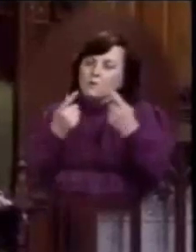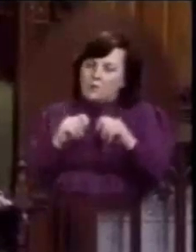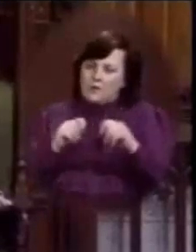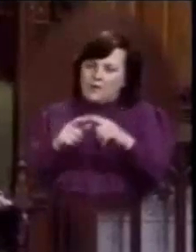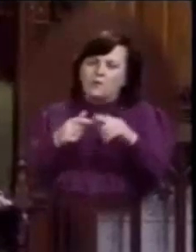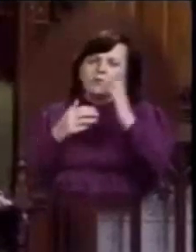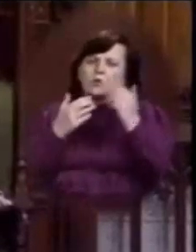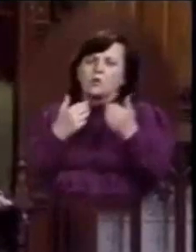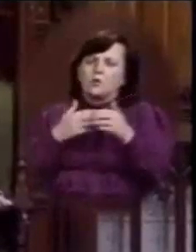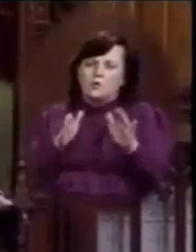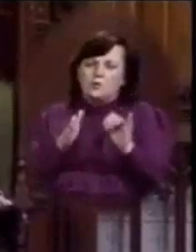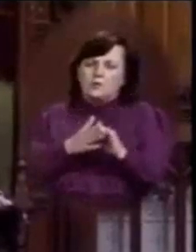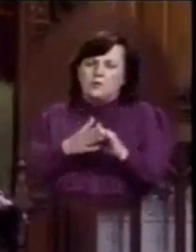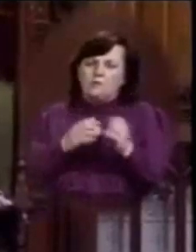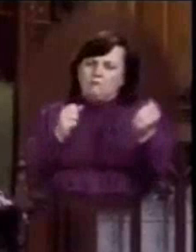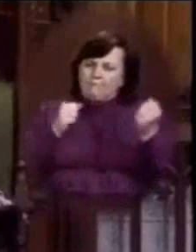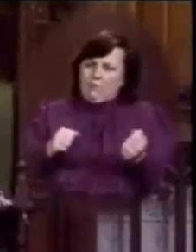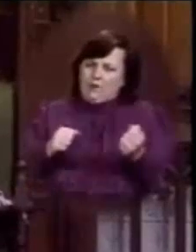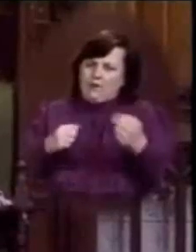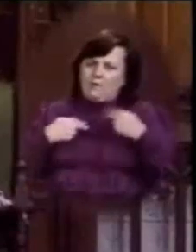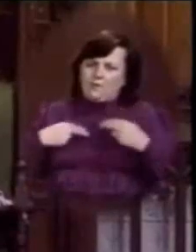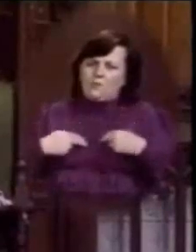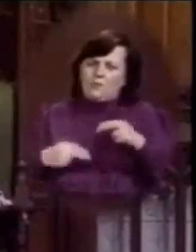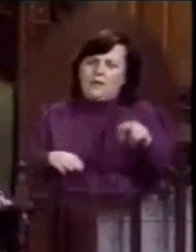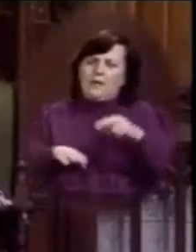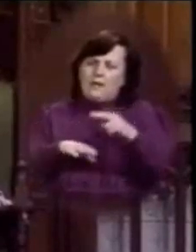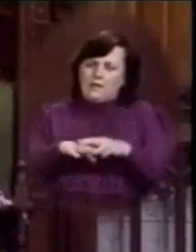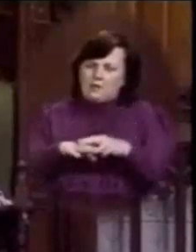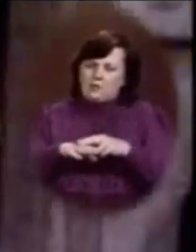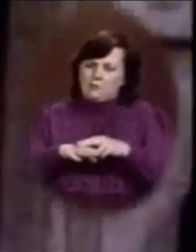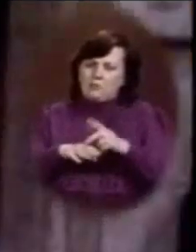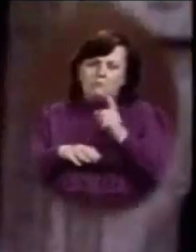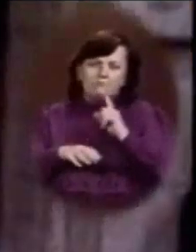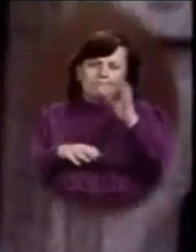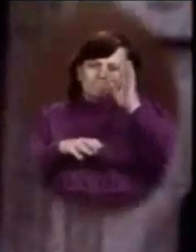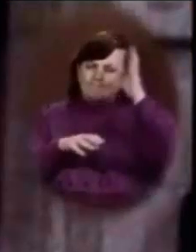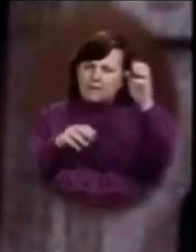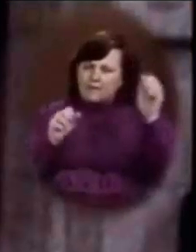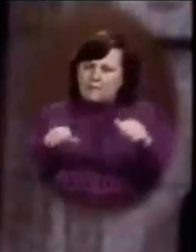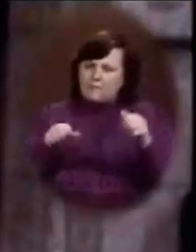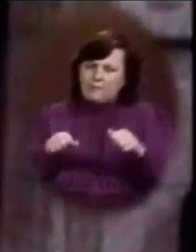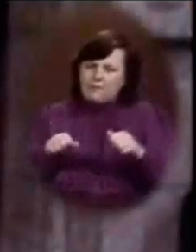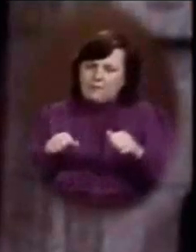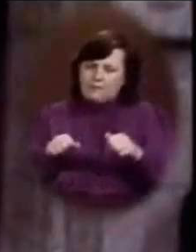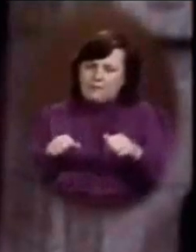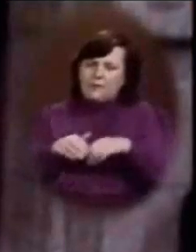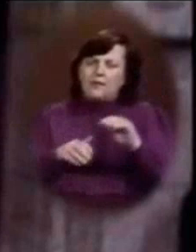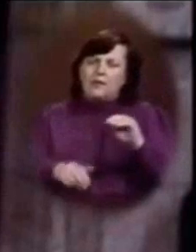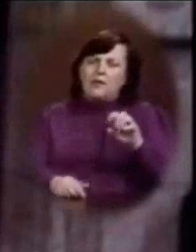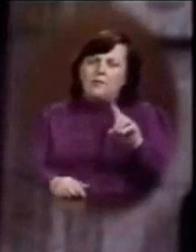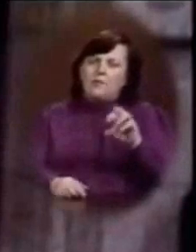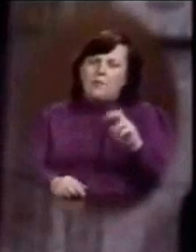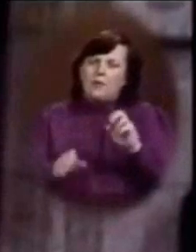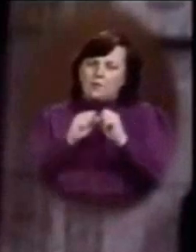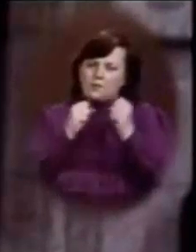the driving force of human nature and its inventiveness and creativity. In modern societies,